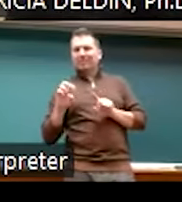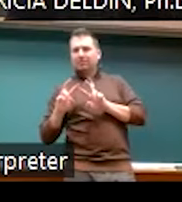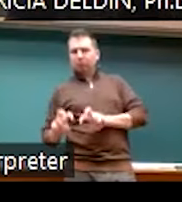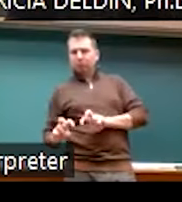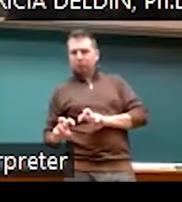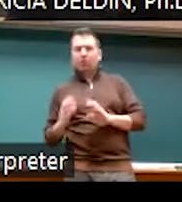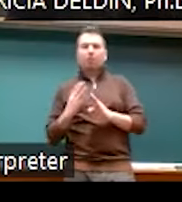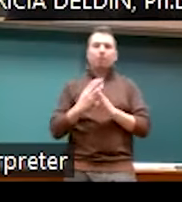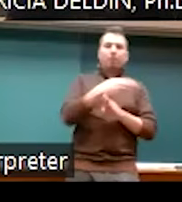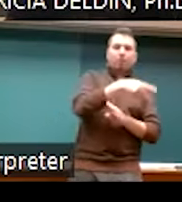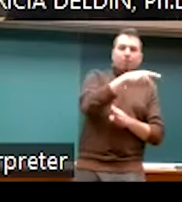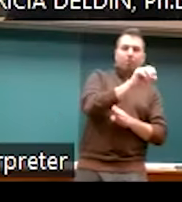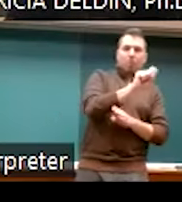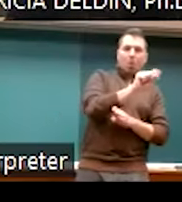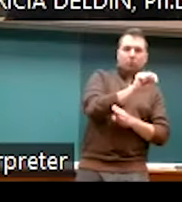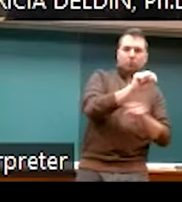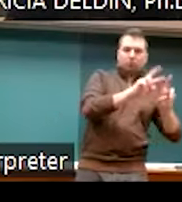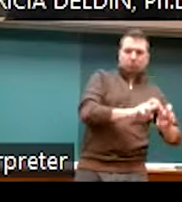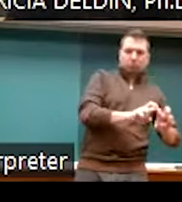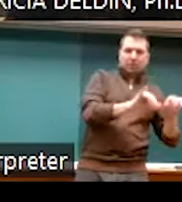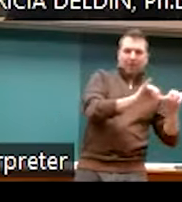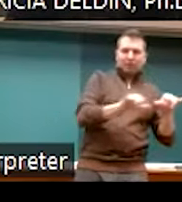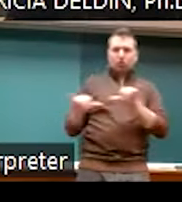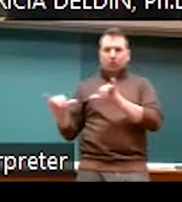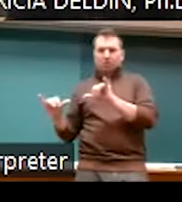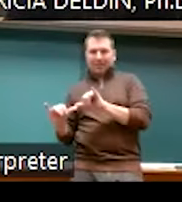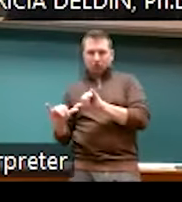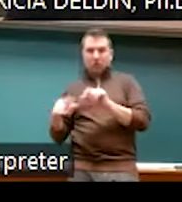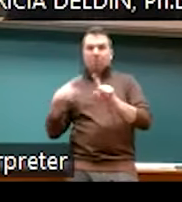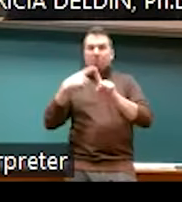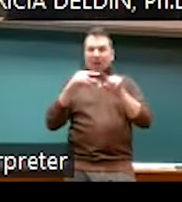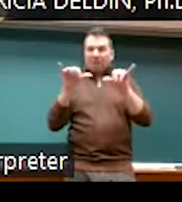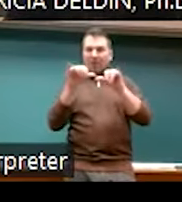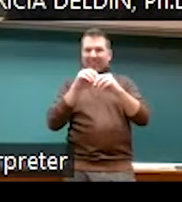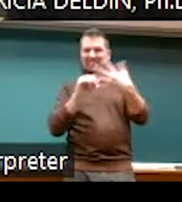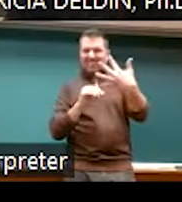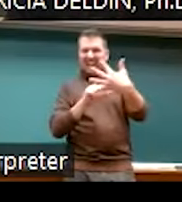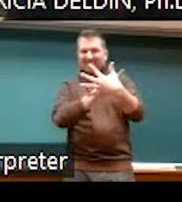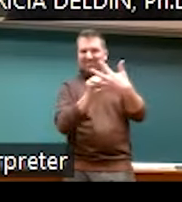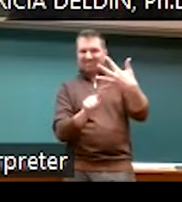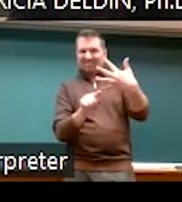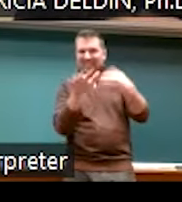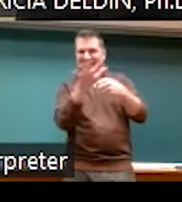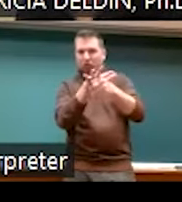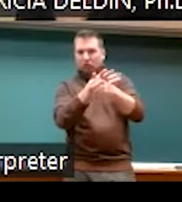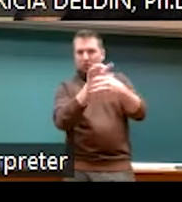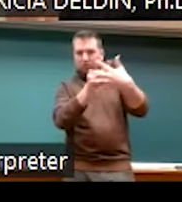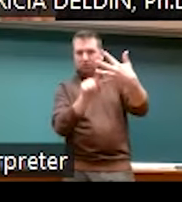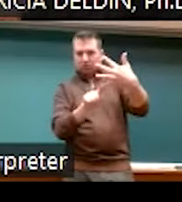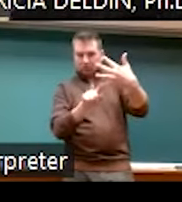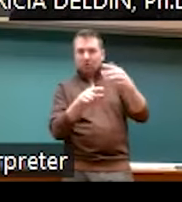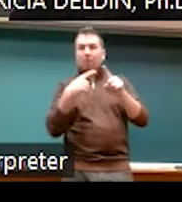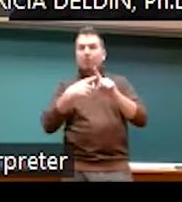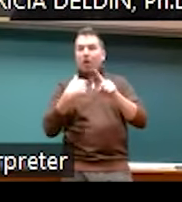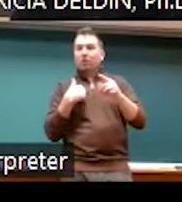been in mood lifters. And we look at those 5 different areas. We also, if you remember, we have people check in. So we actually can